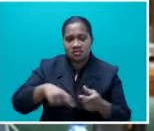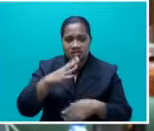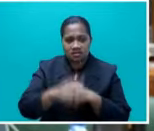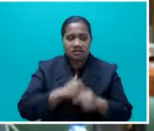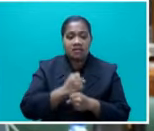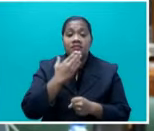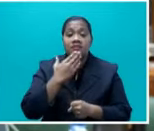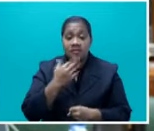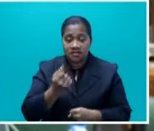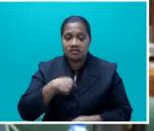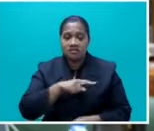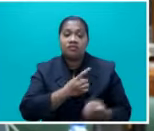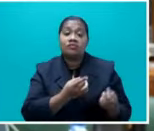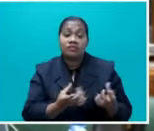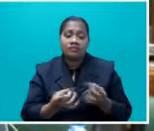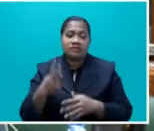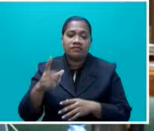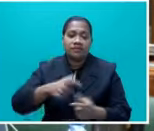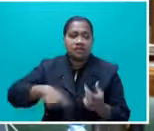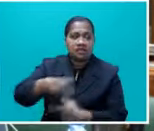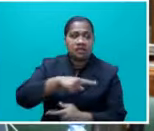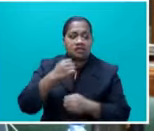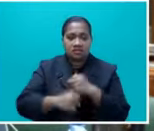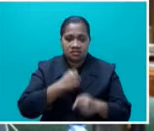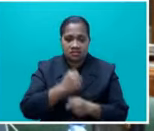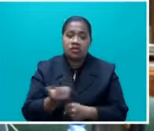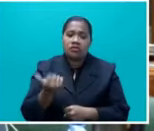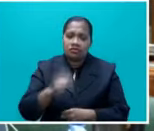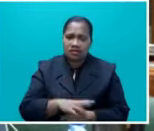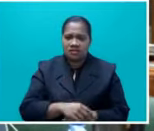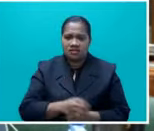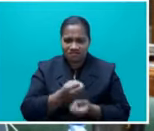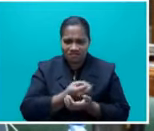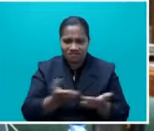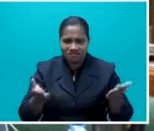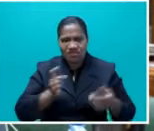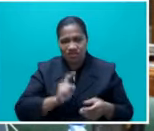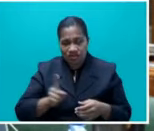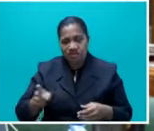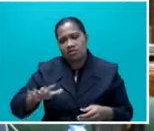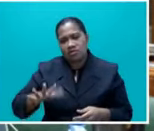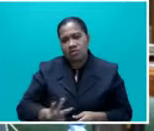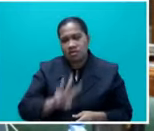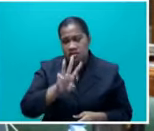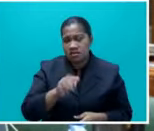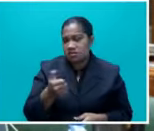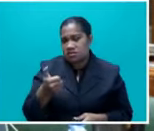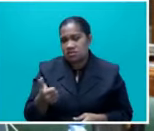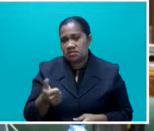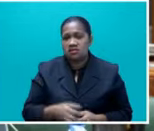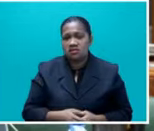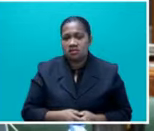prepare for the cyclone season. The forecast has already been given. We might expect 3 to 6 to pass over the